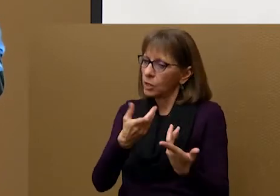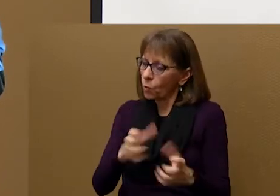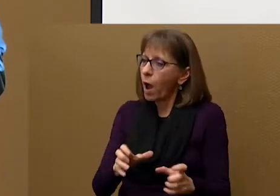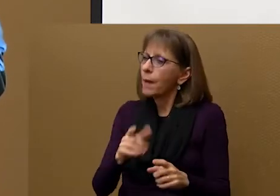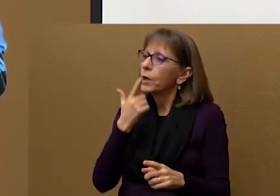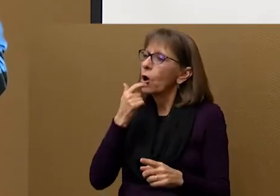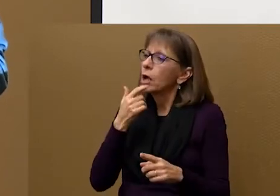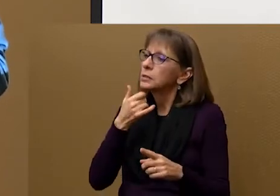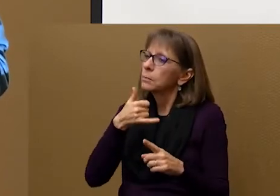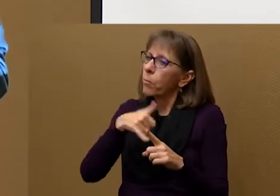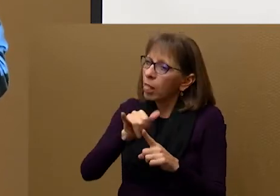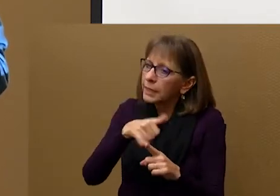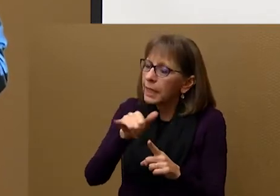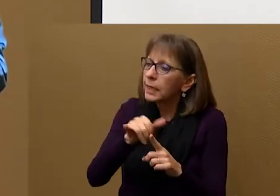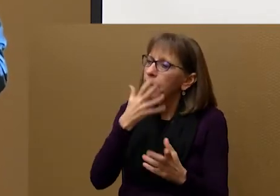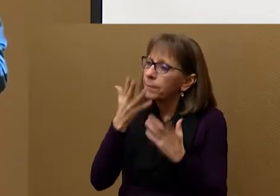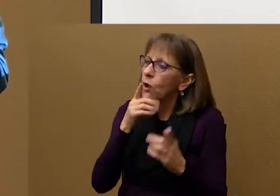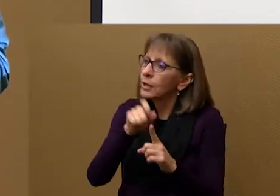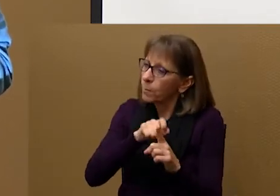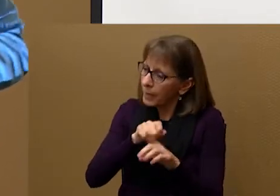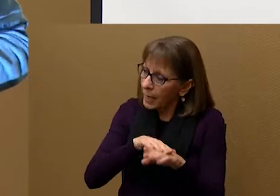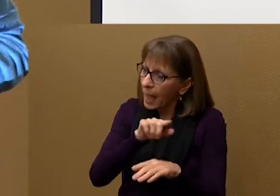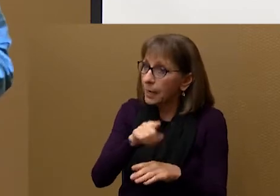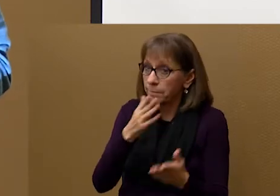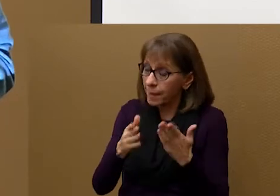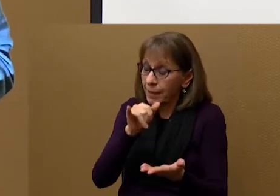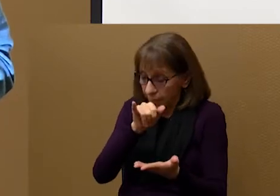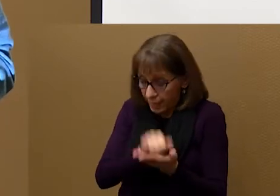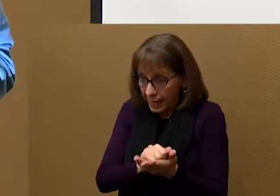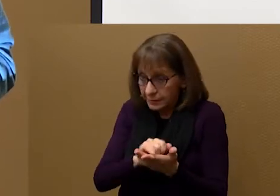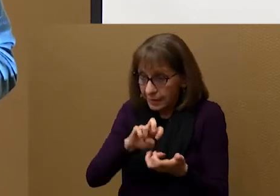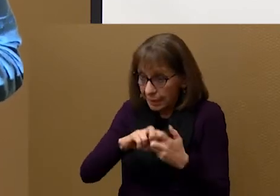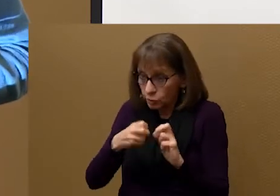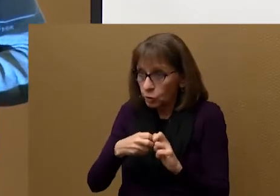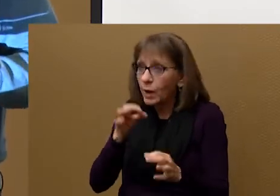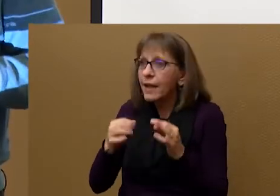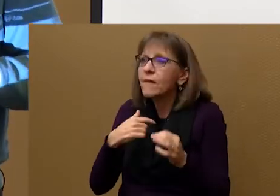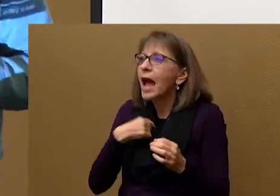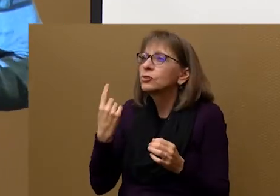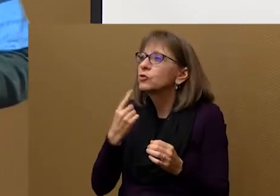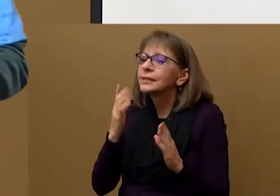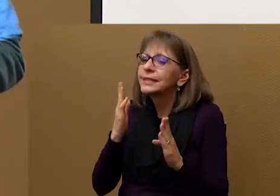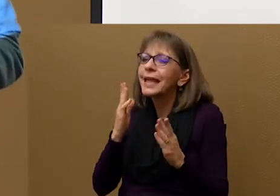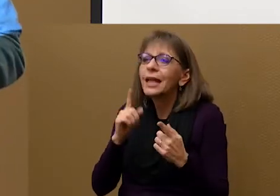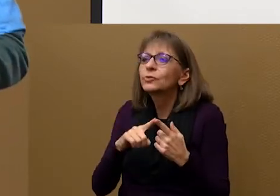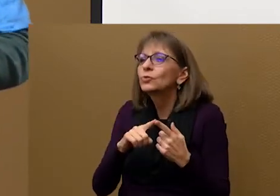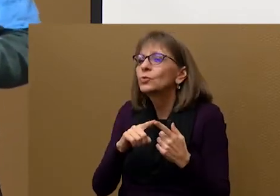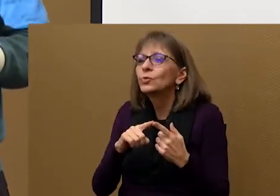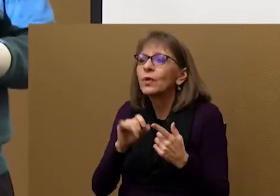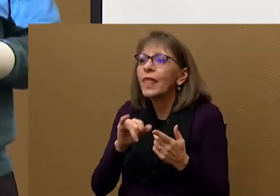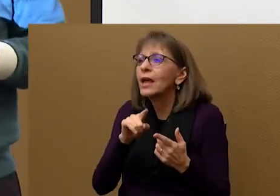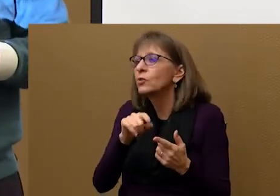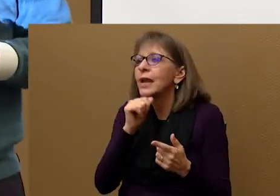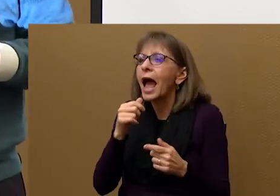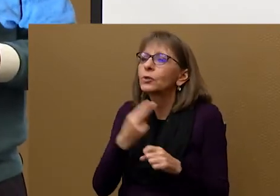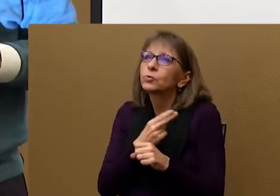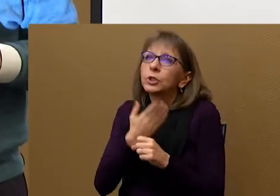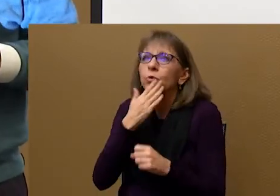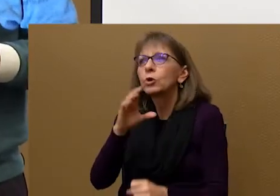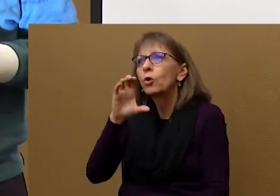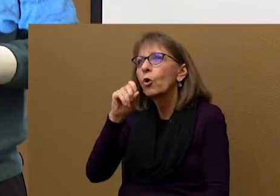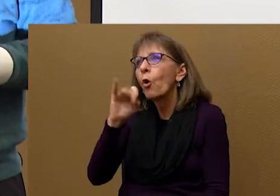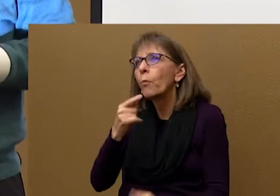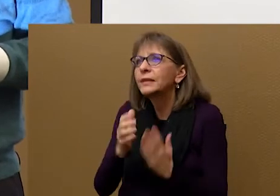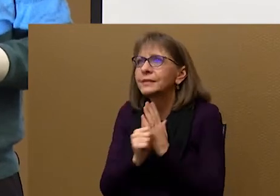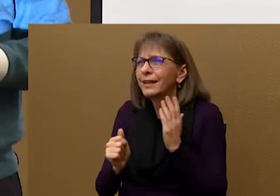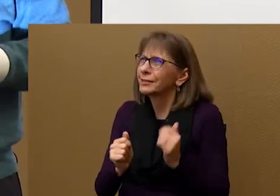because it embarrasses him and he's being picked on. And maybe that's the issue. And if I just attend to the fact that he's not using good coping skills,